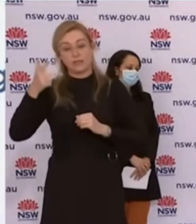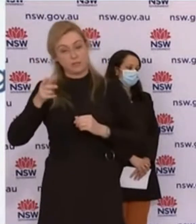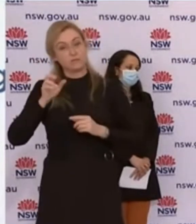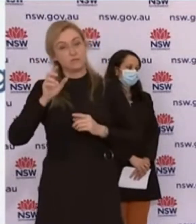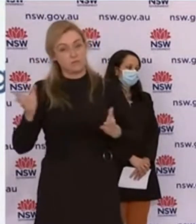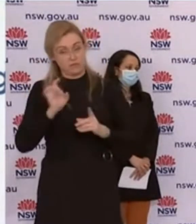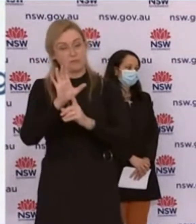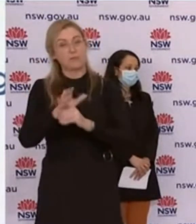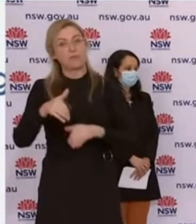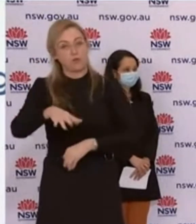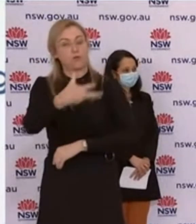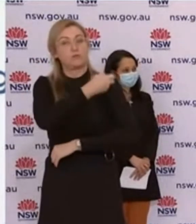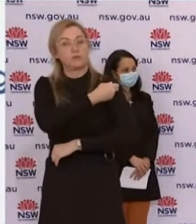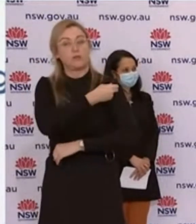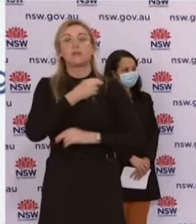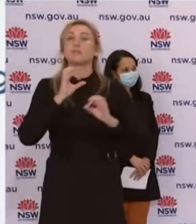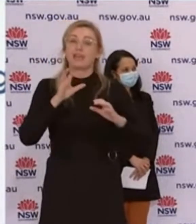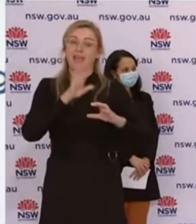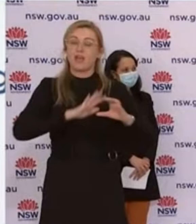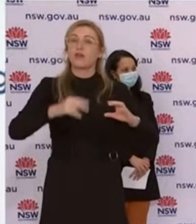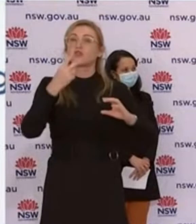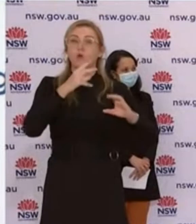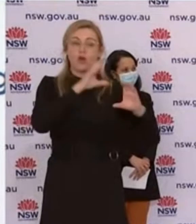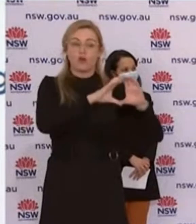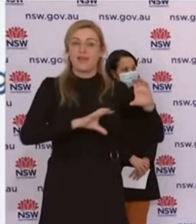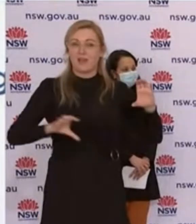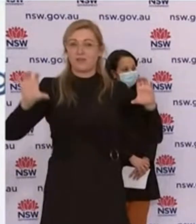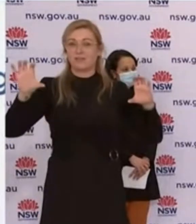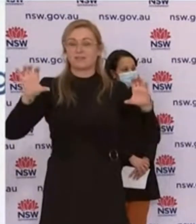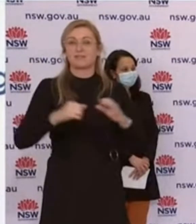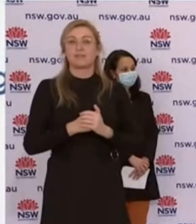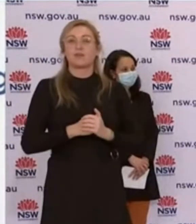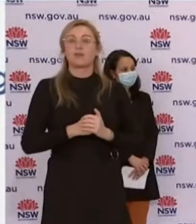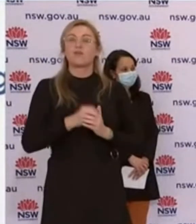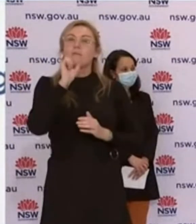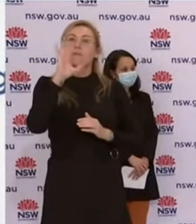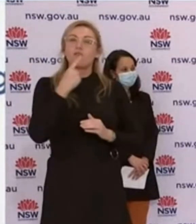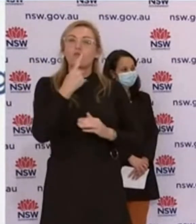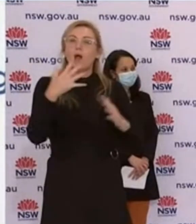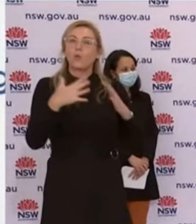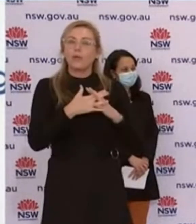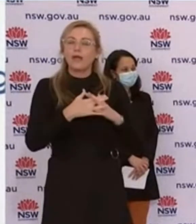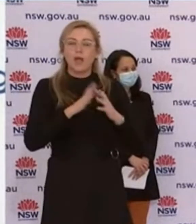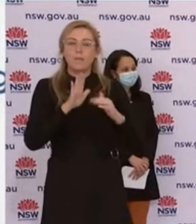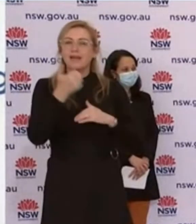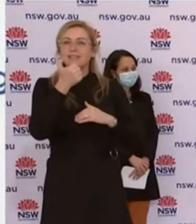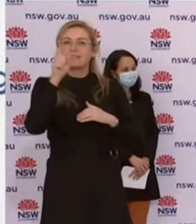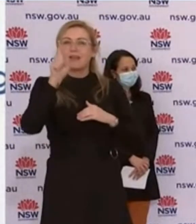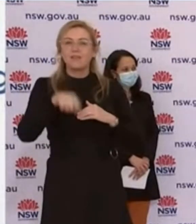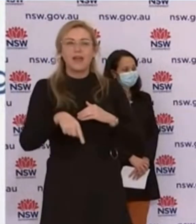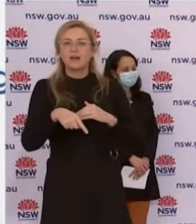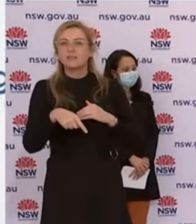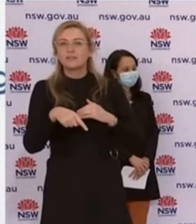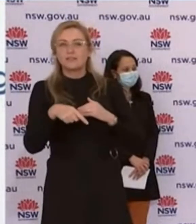and get the Pfizer vaccine in those 12 local government areas of concern. Just to recap, we had that week blitz where we had nearly 16,000